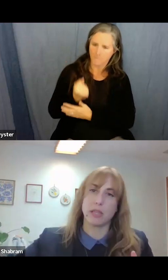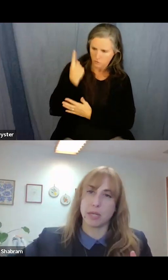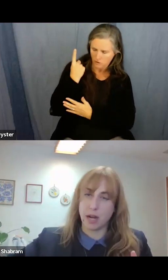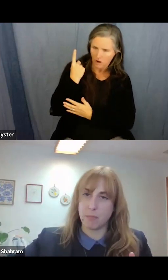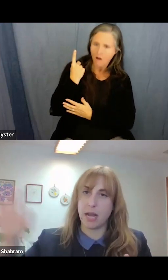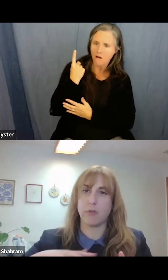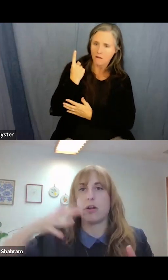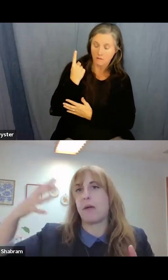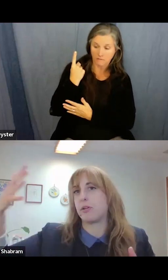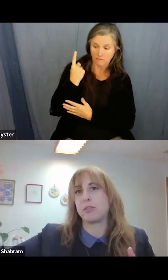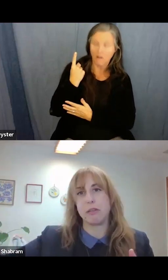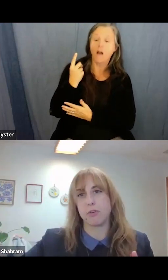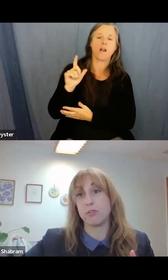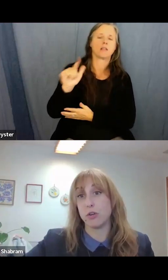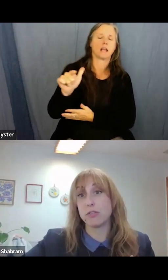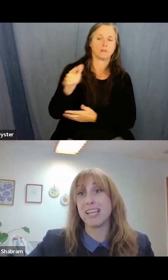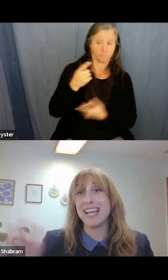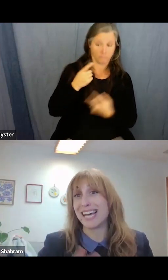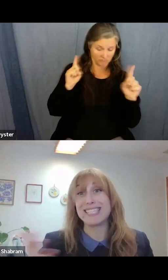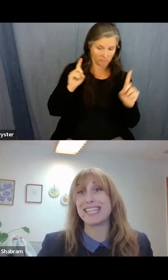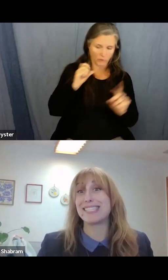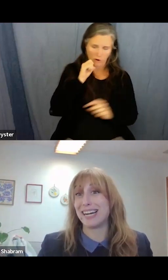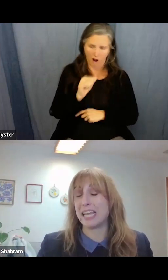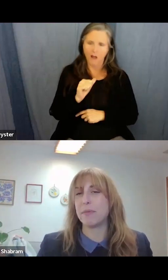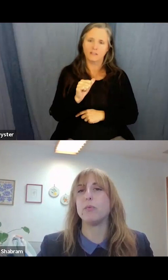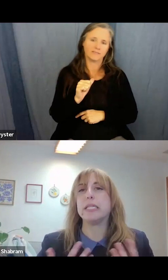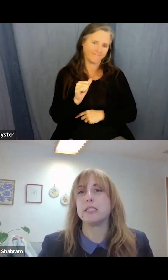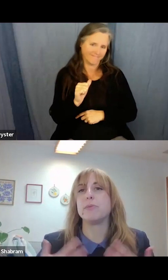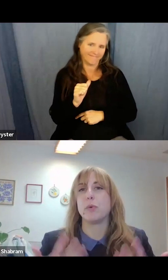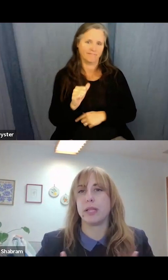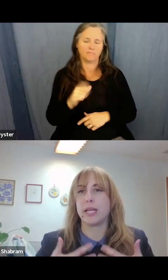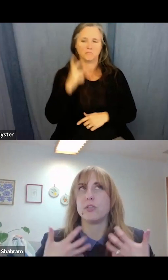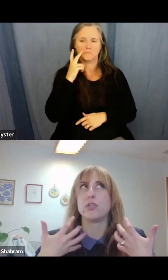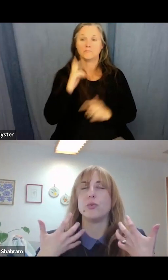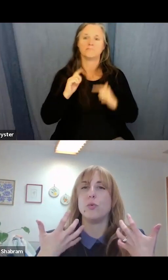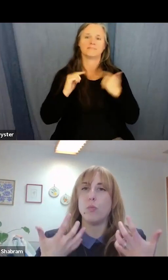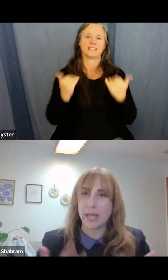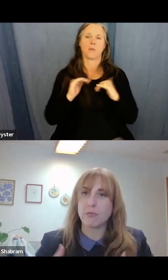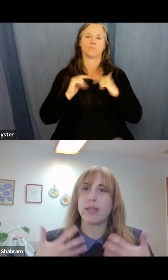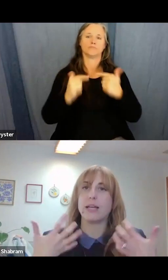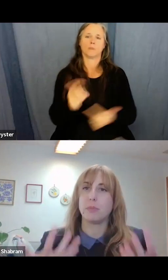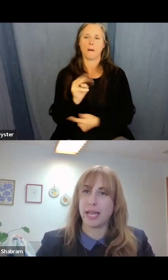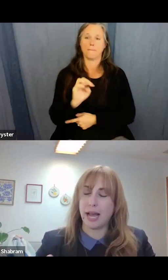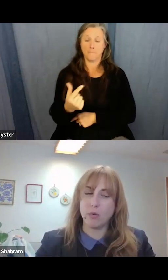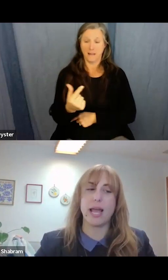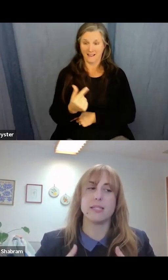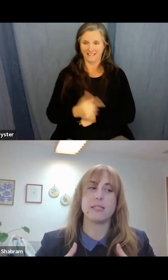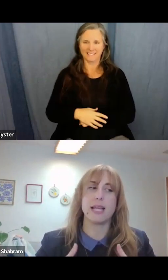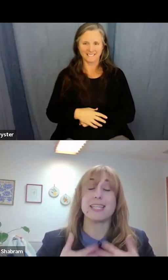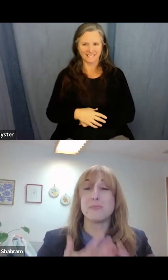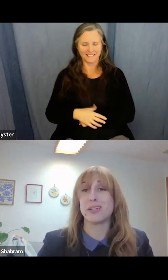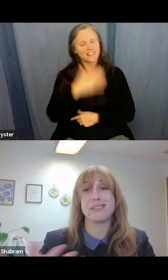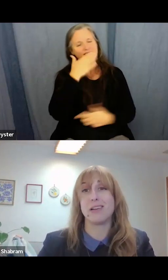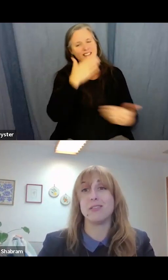of helping them become healthier, happier, safer adults. That takes time, and we need to be willing to wait for that to play out